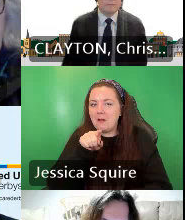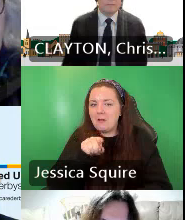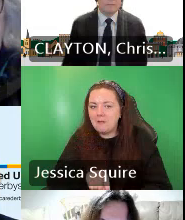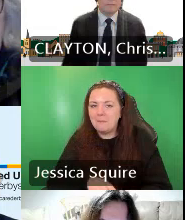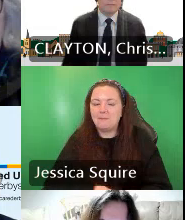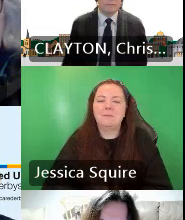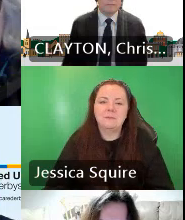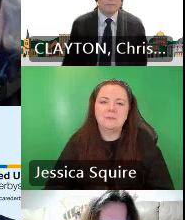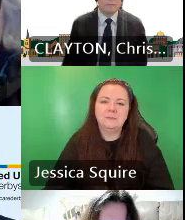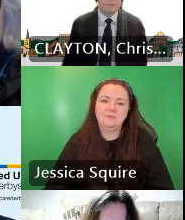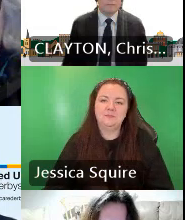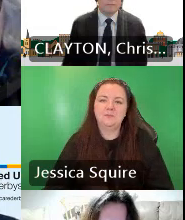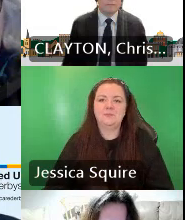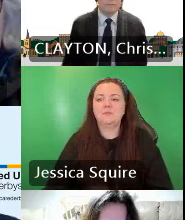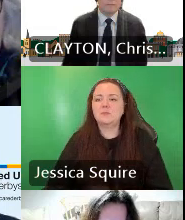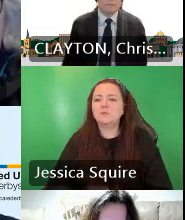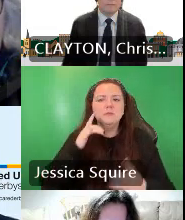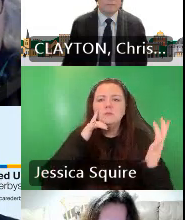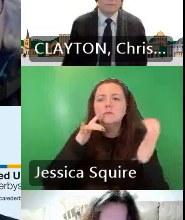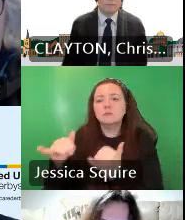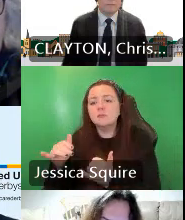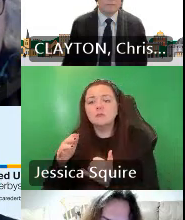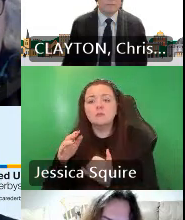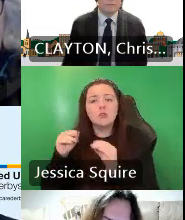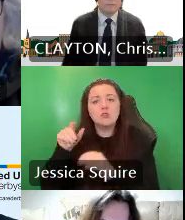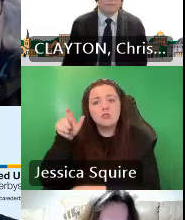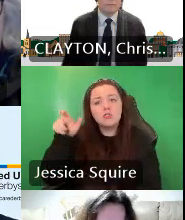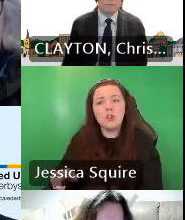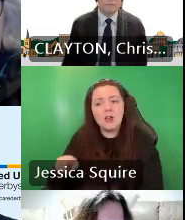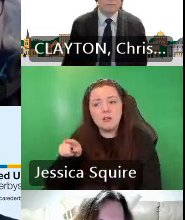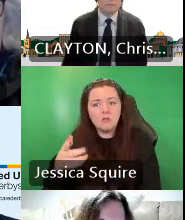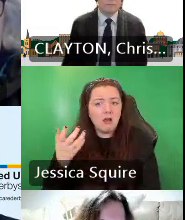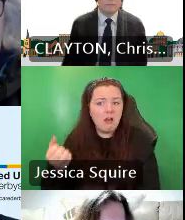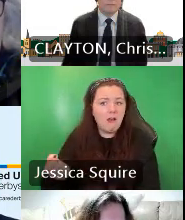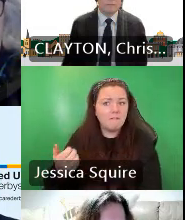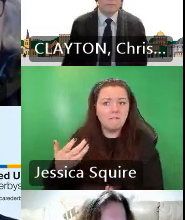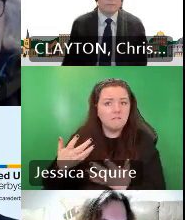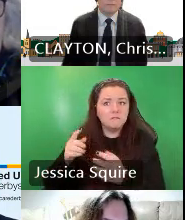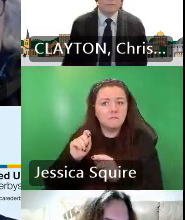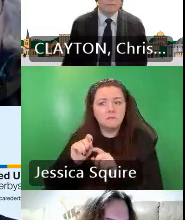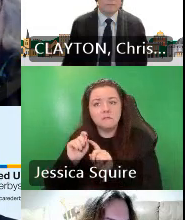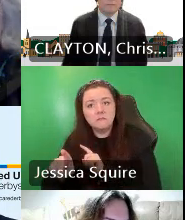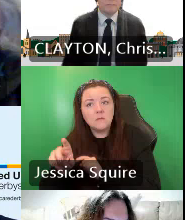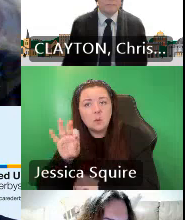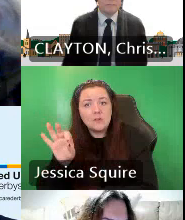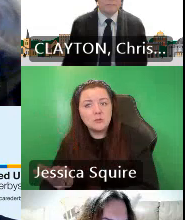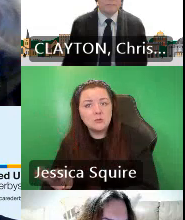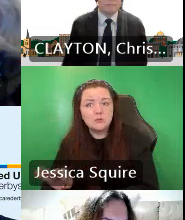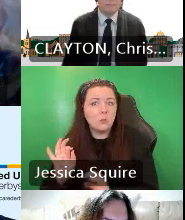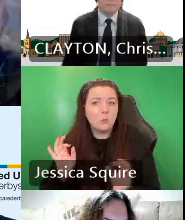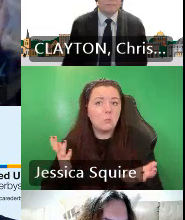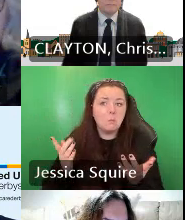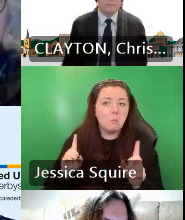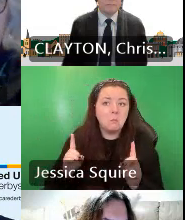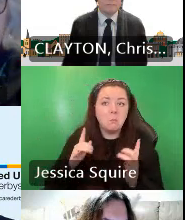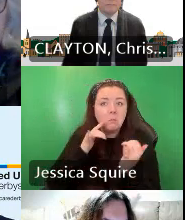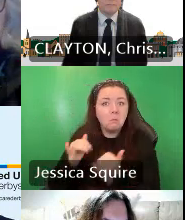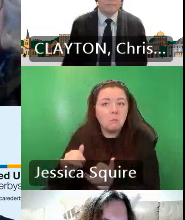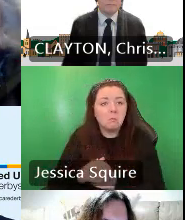people are writing. Anything in the chat, Mark? Any questions or anything that we can draw on?